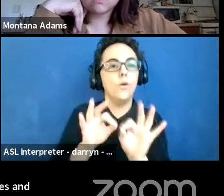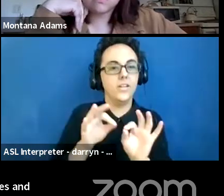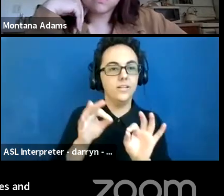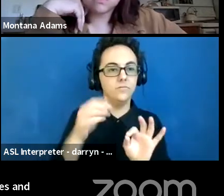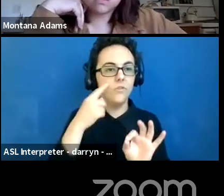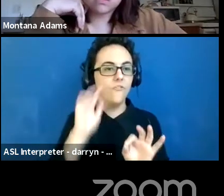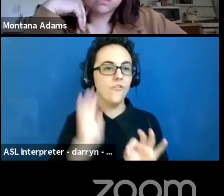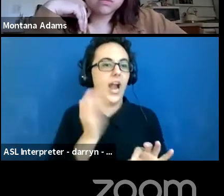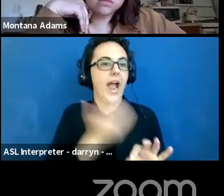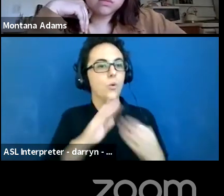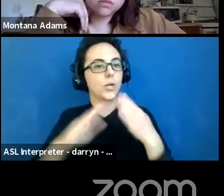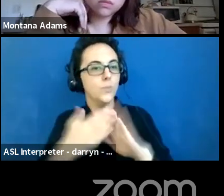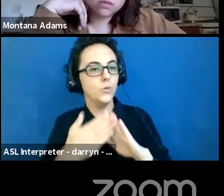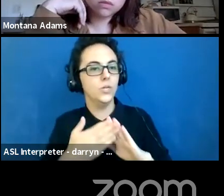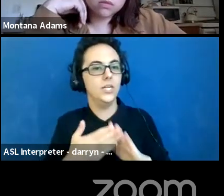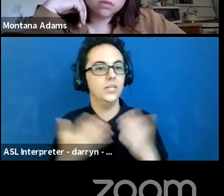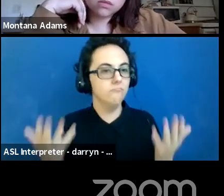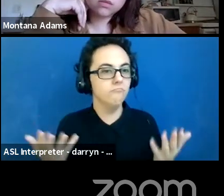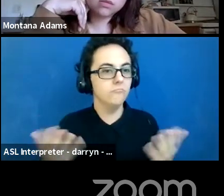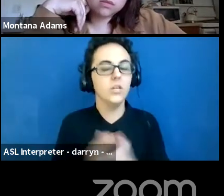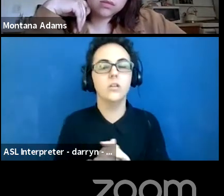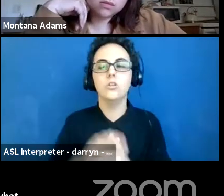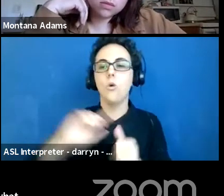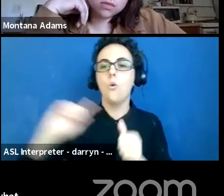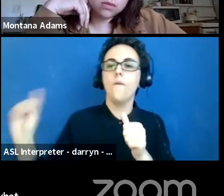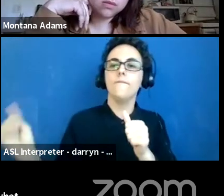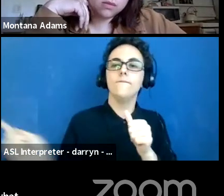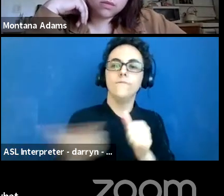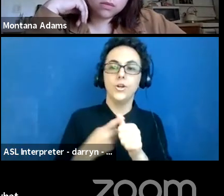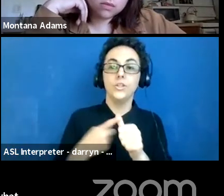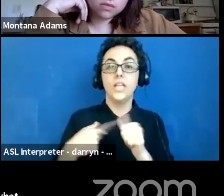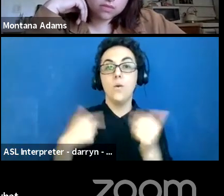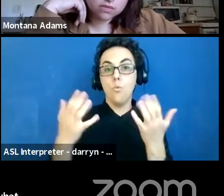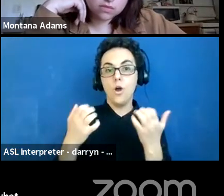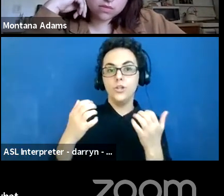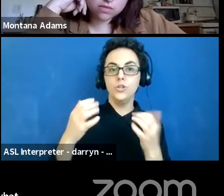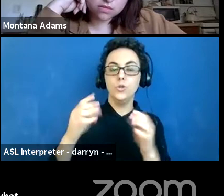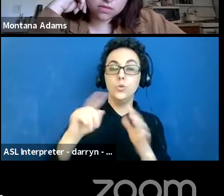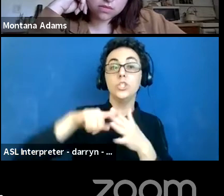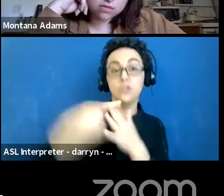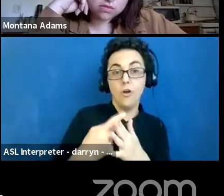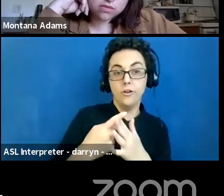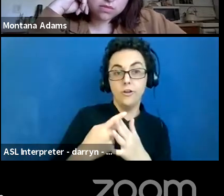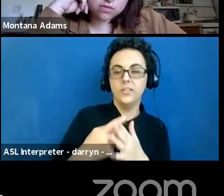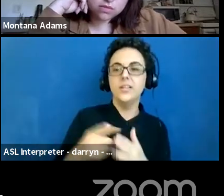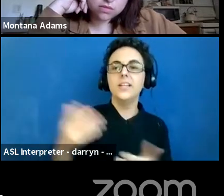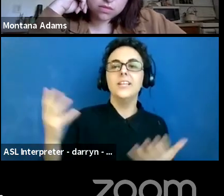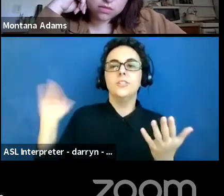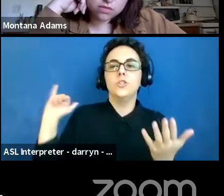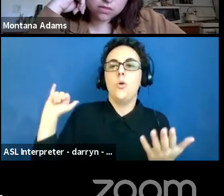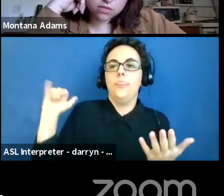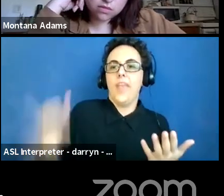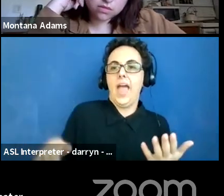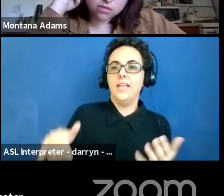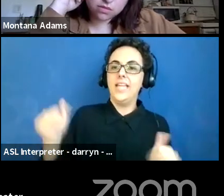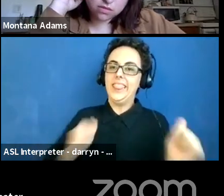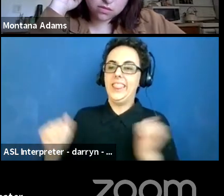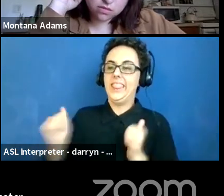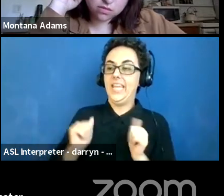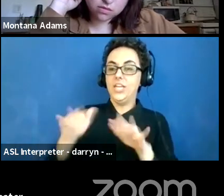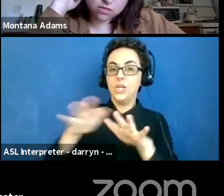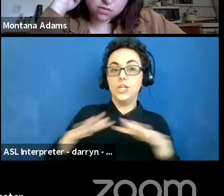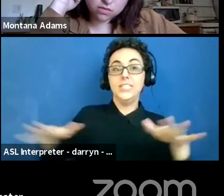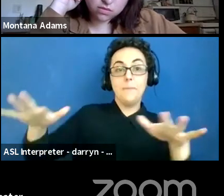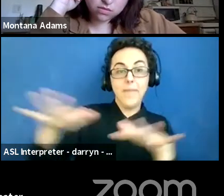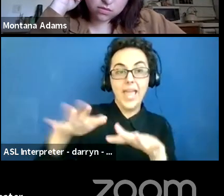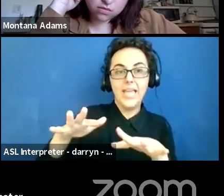start off with is, what does it mean to decolonize the theater space, theater as a whole, or the theater